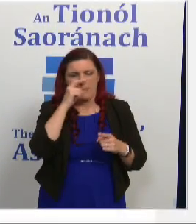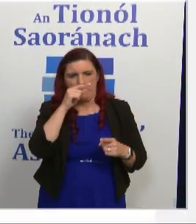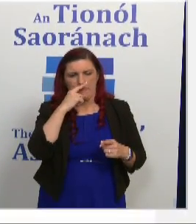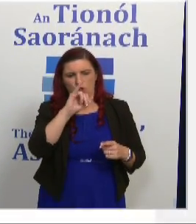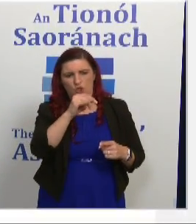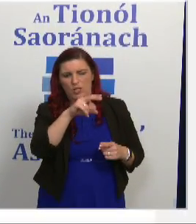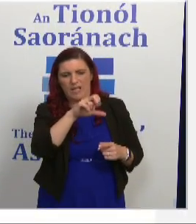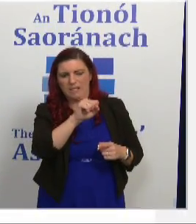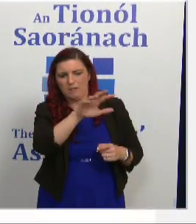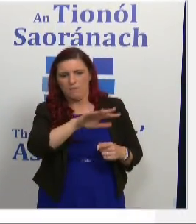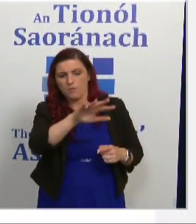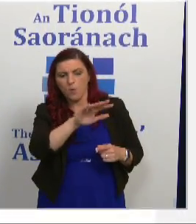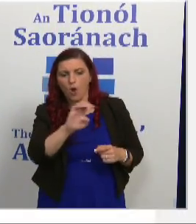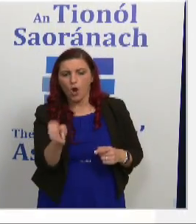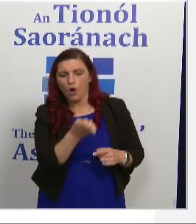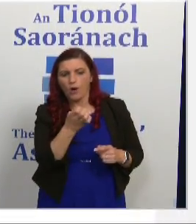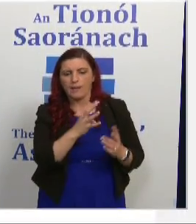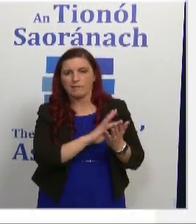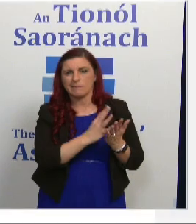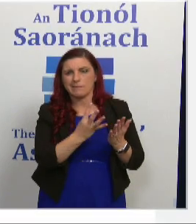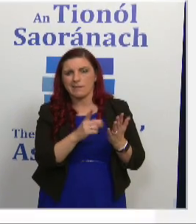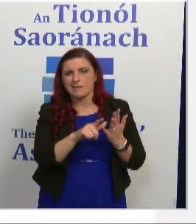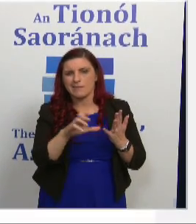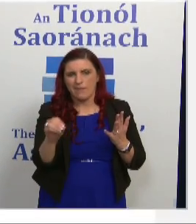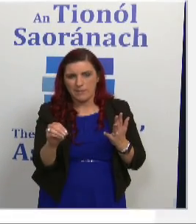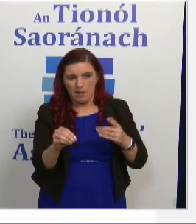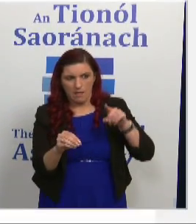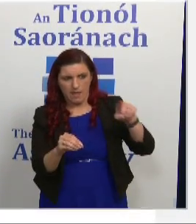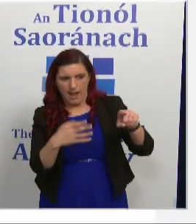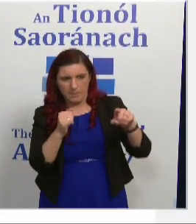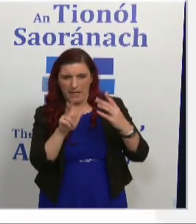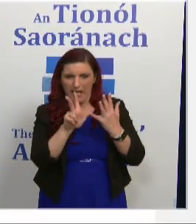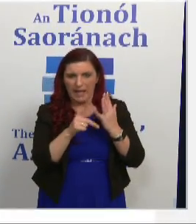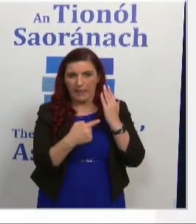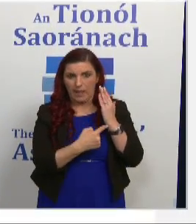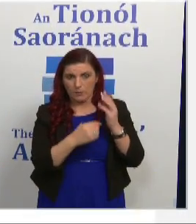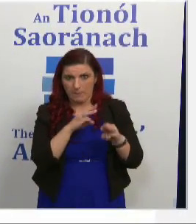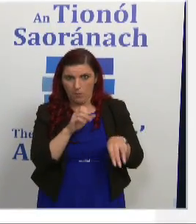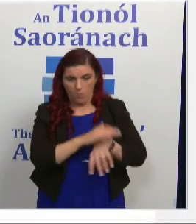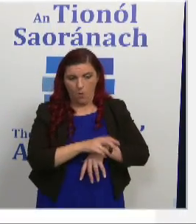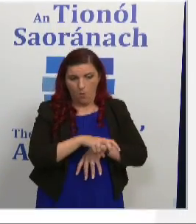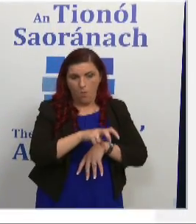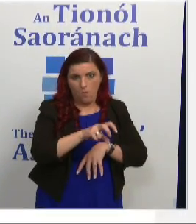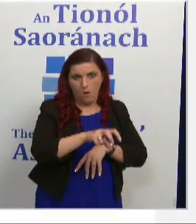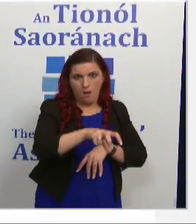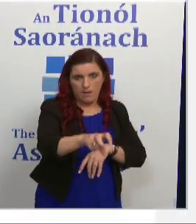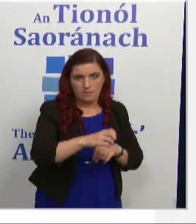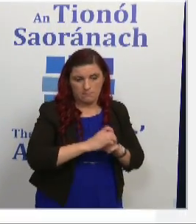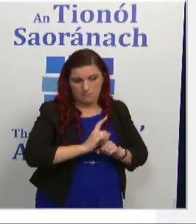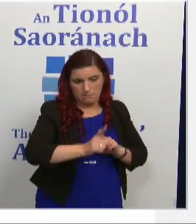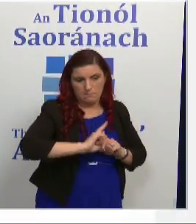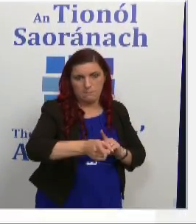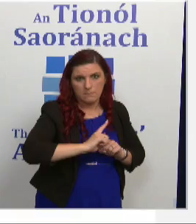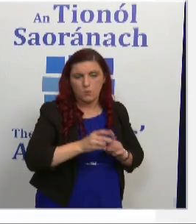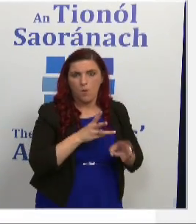Now, in the early 1970s, Jamestown Road in Finglas had 8,000 people walking to work. Every morning at 8